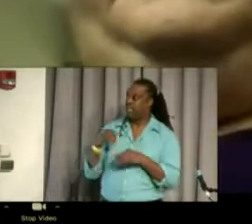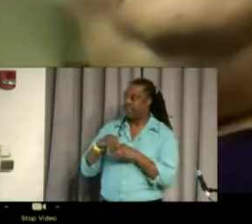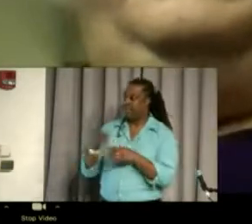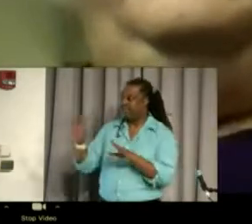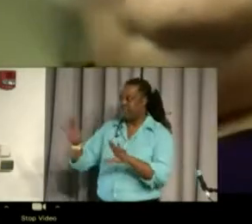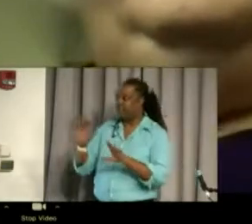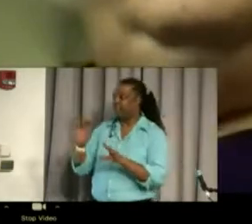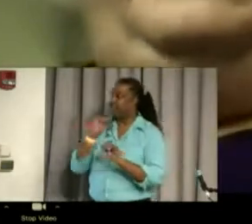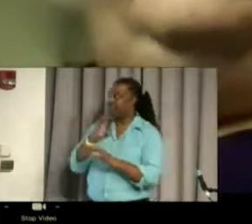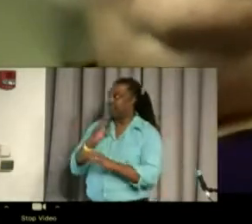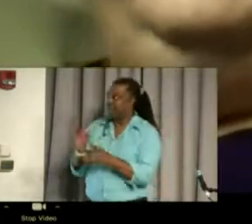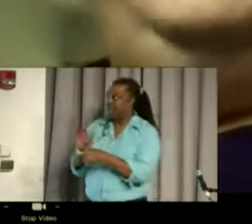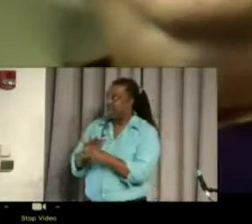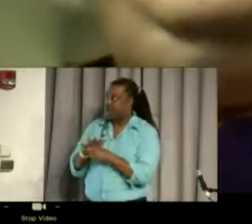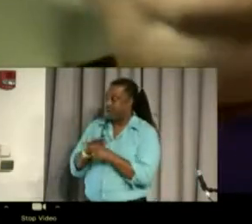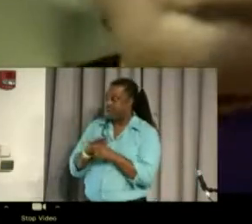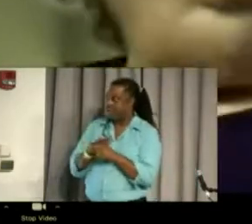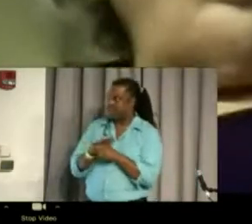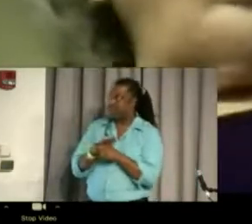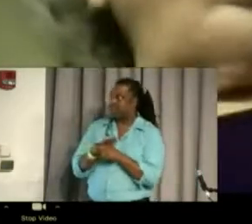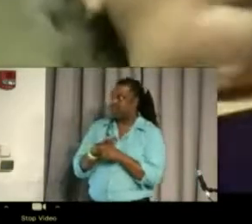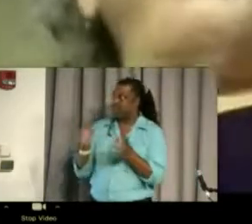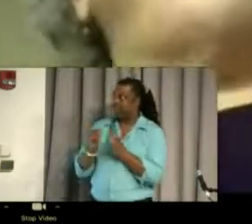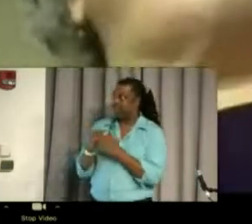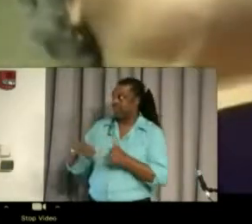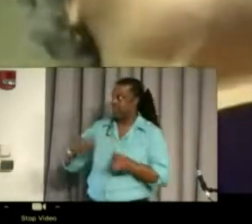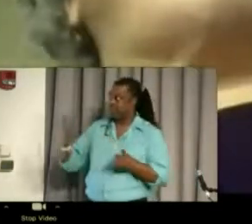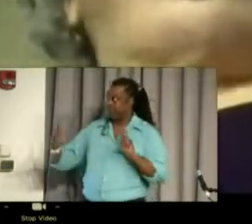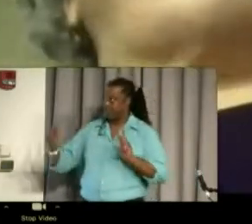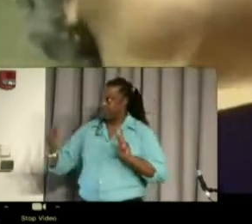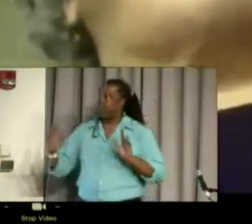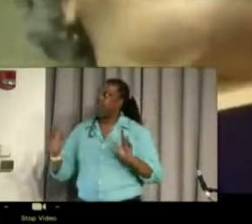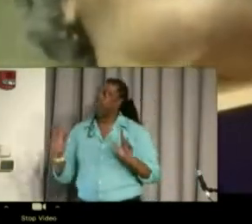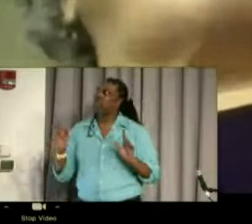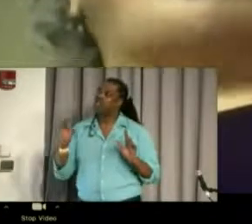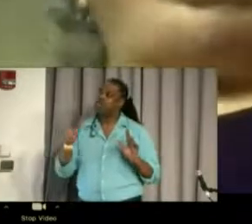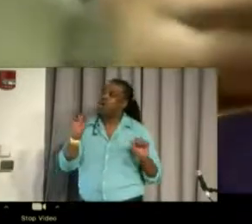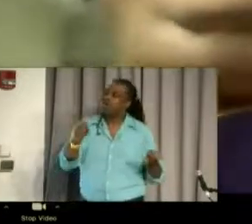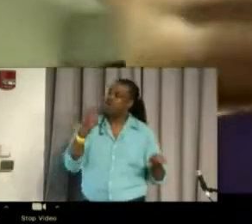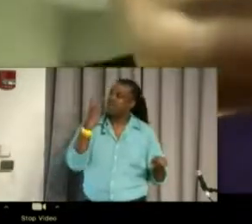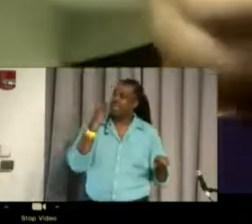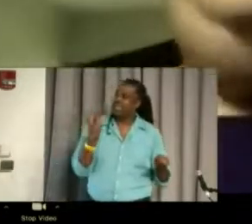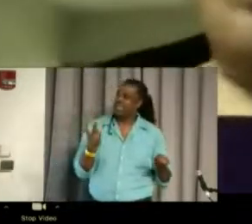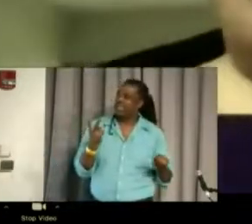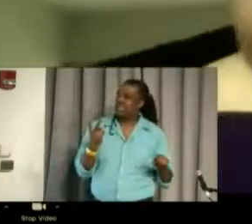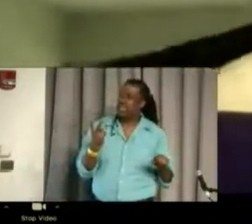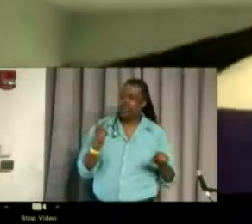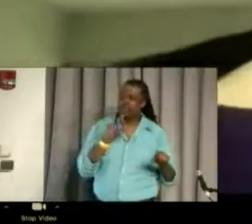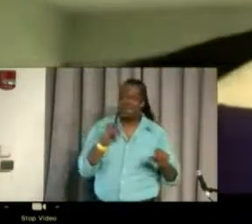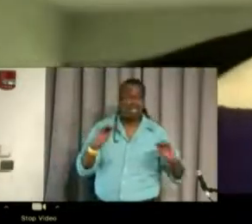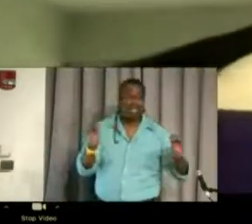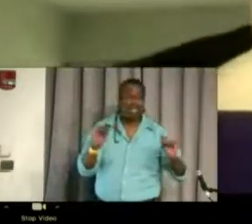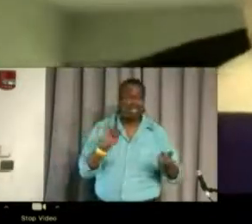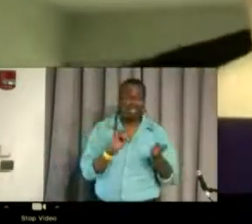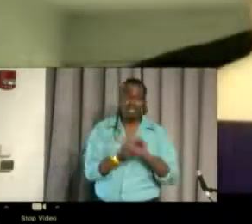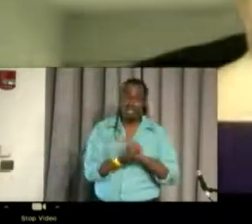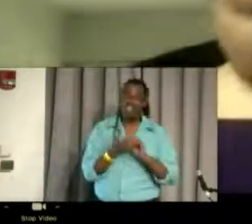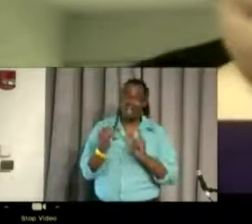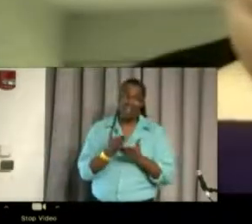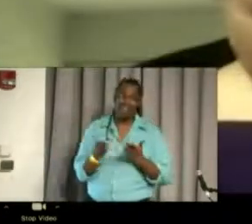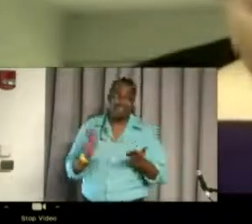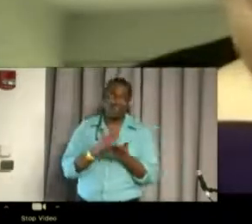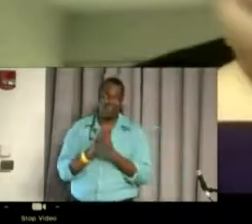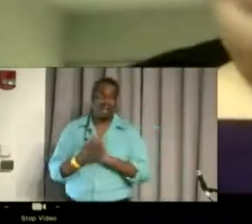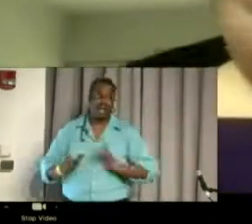the production of hazardous wastes. So you can see that nothing has changed and things have gotten worse. And